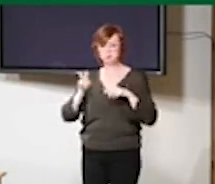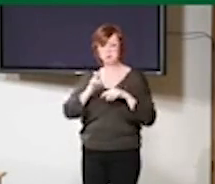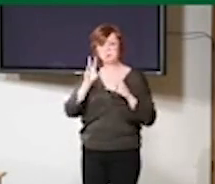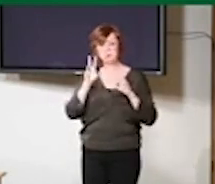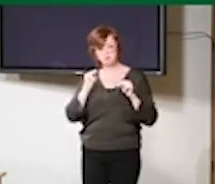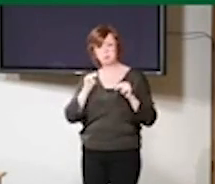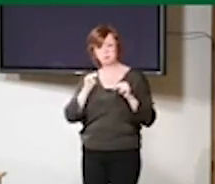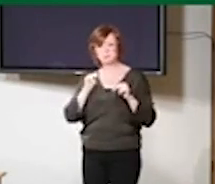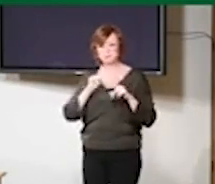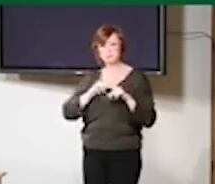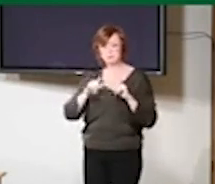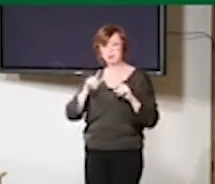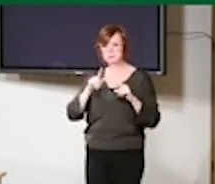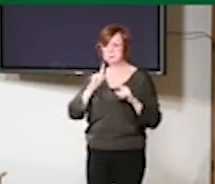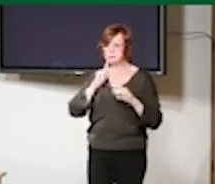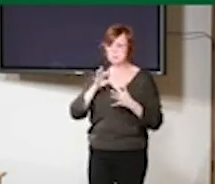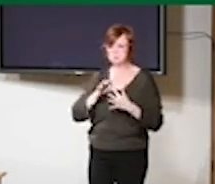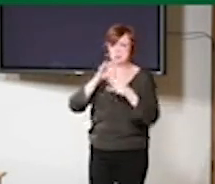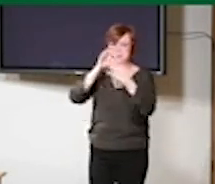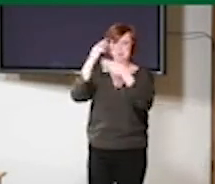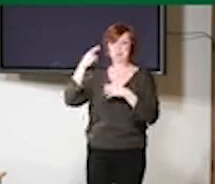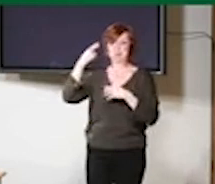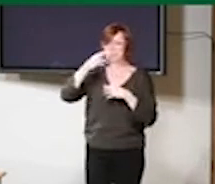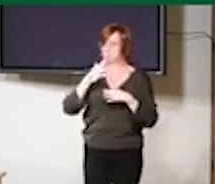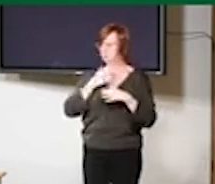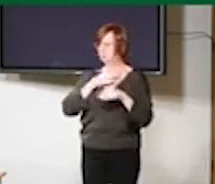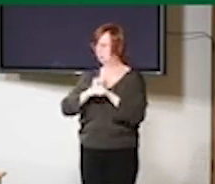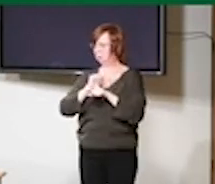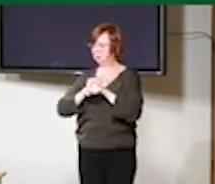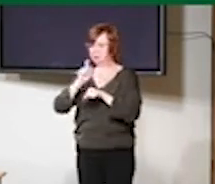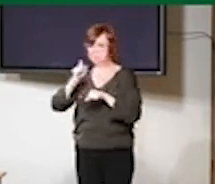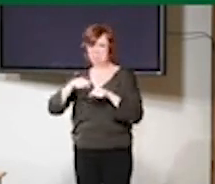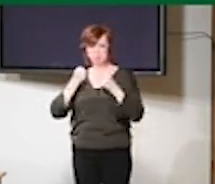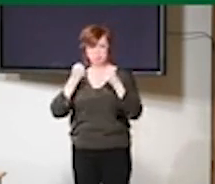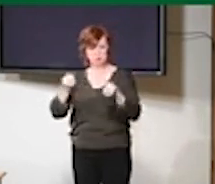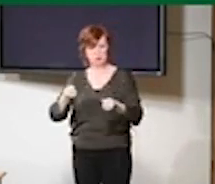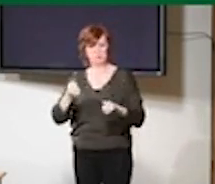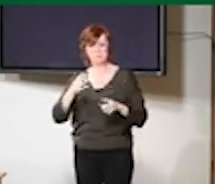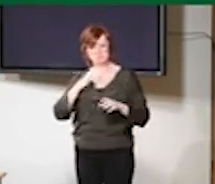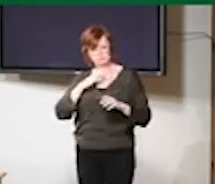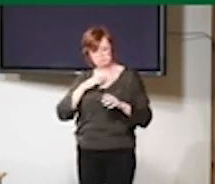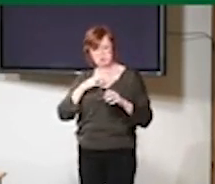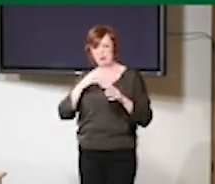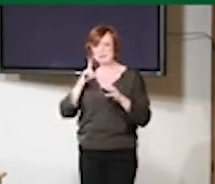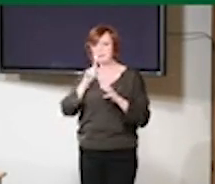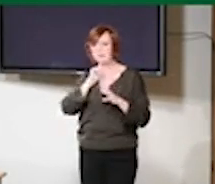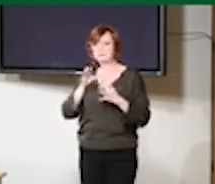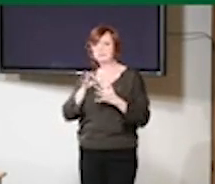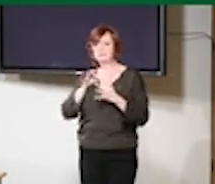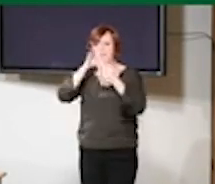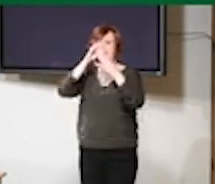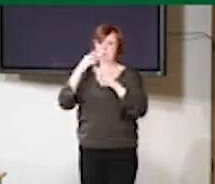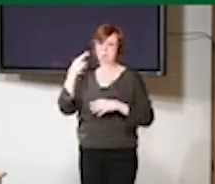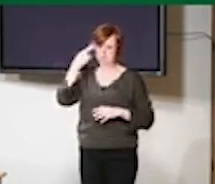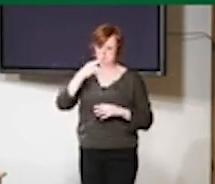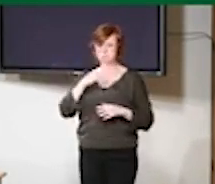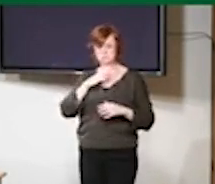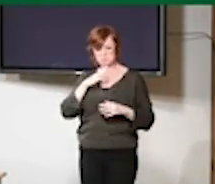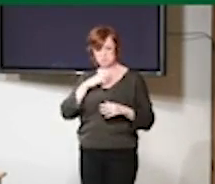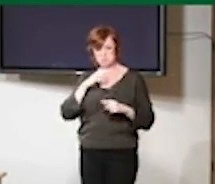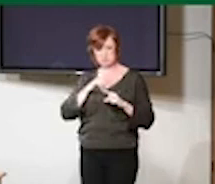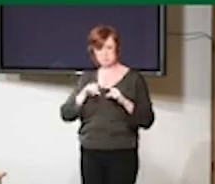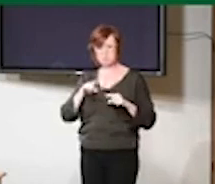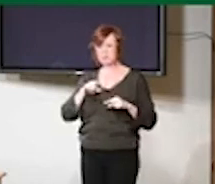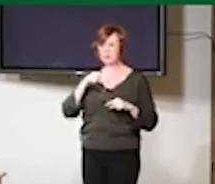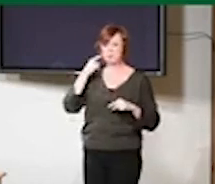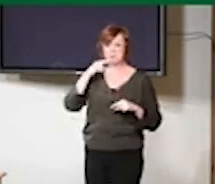But this is not a time to be traveling interprovincially and spreading COVID-19 between our provinces. So I understand the